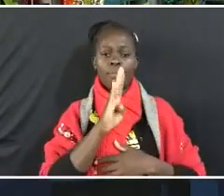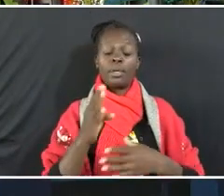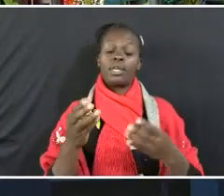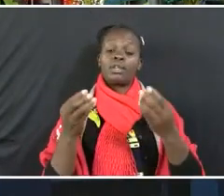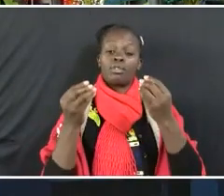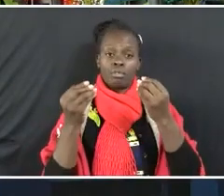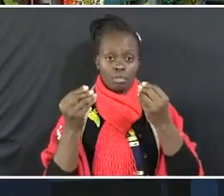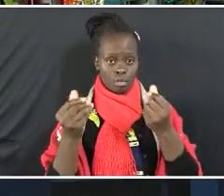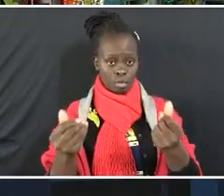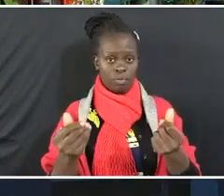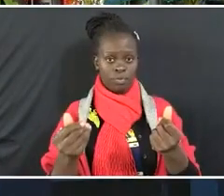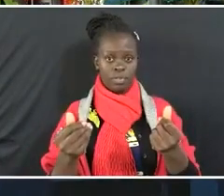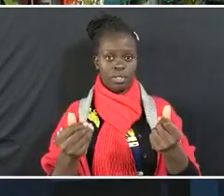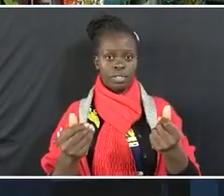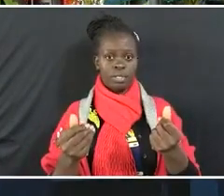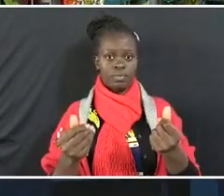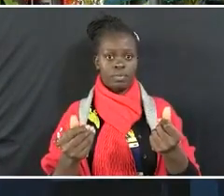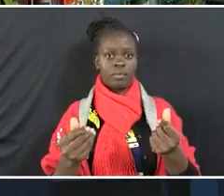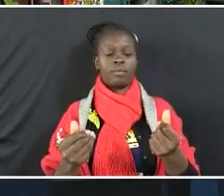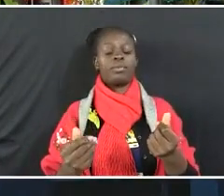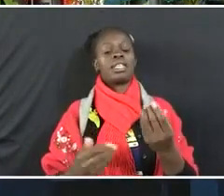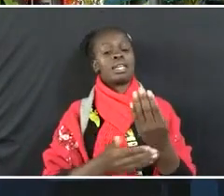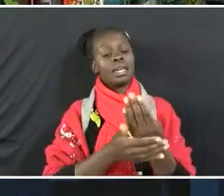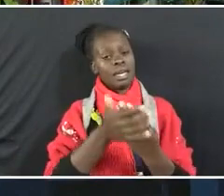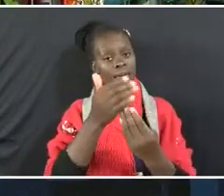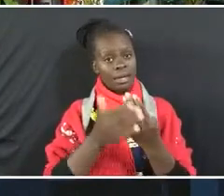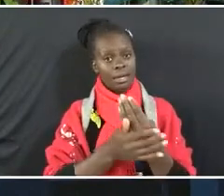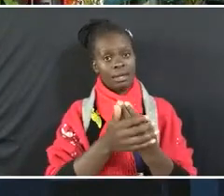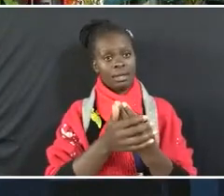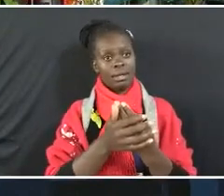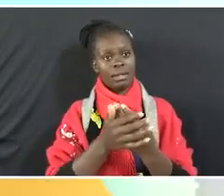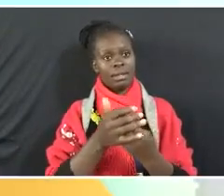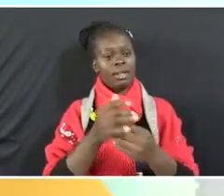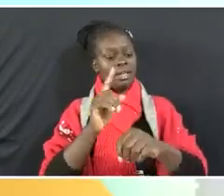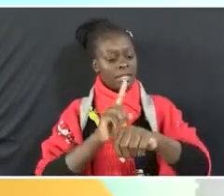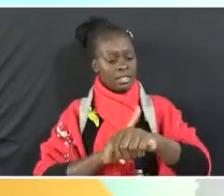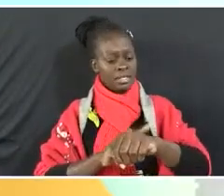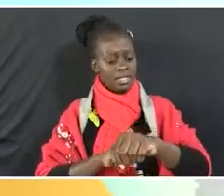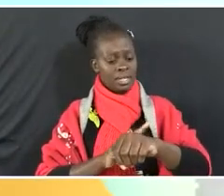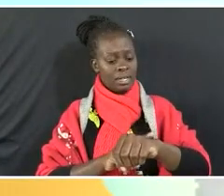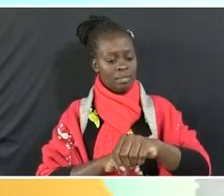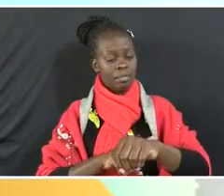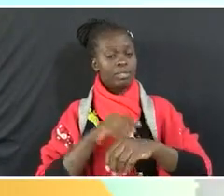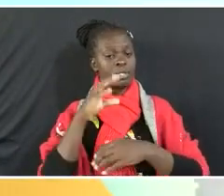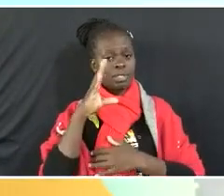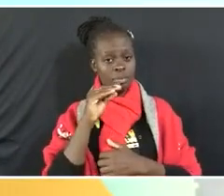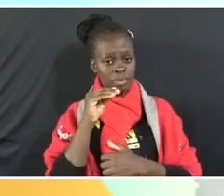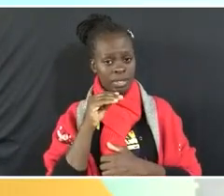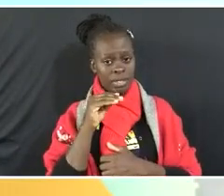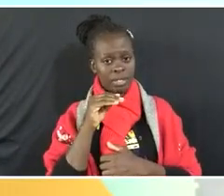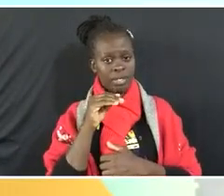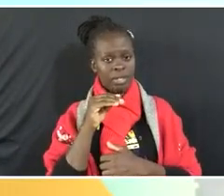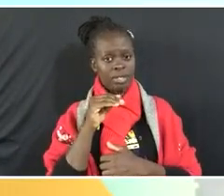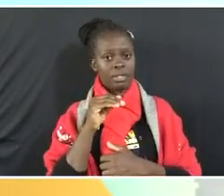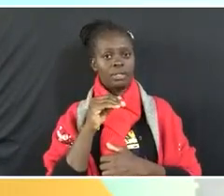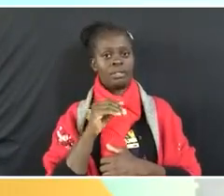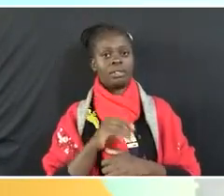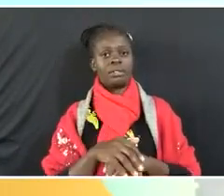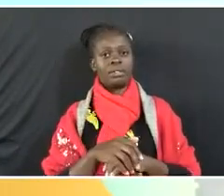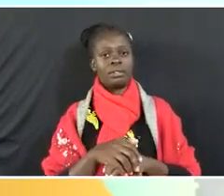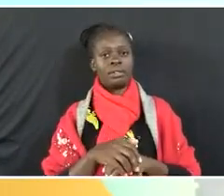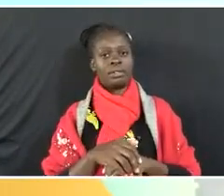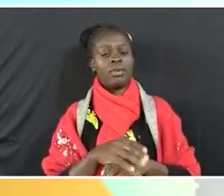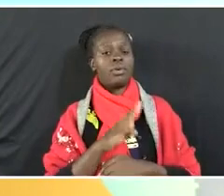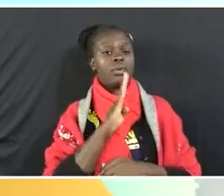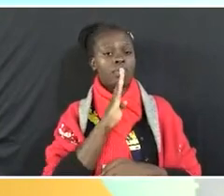sake. Handle them with care. When you are going, you know what deal gently is? He says, because you respect